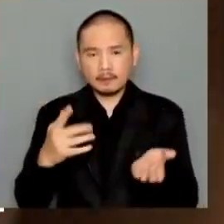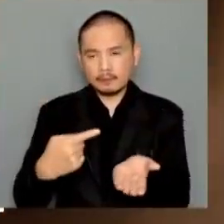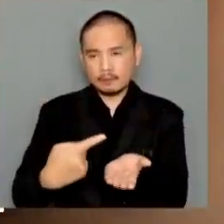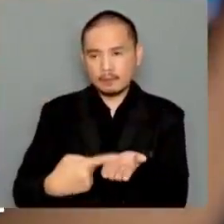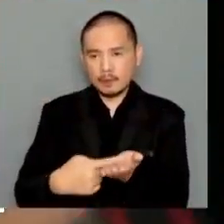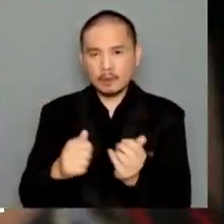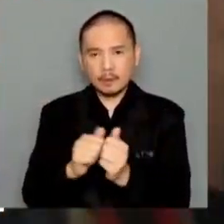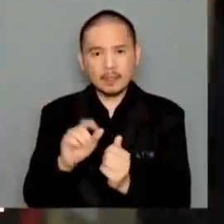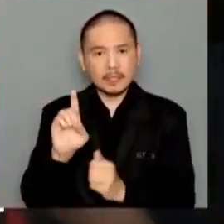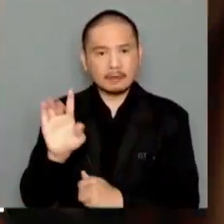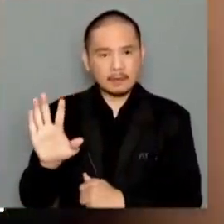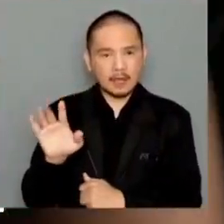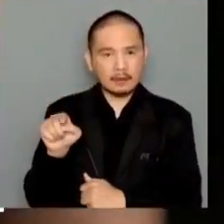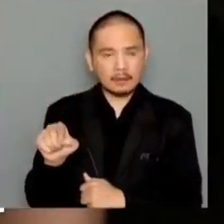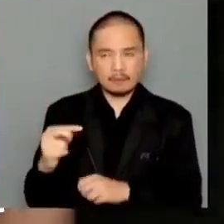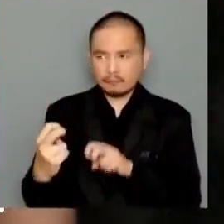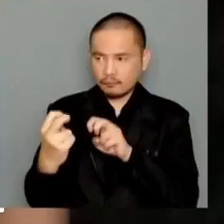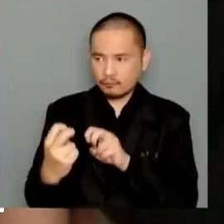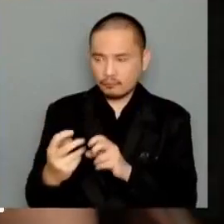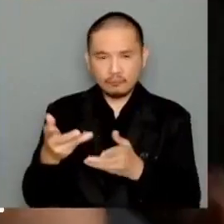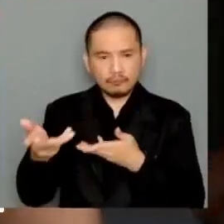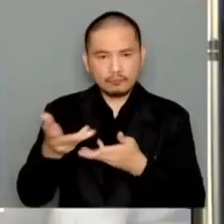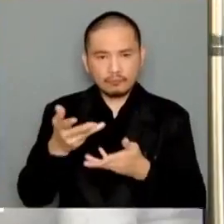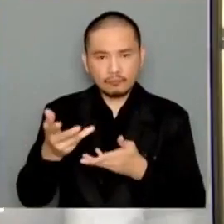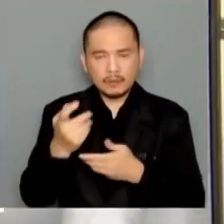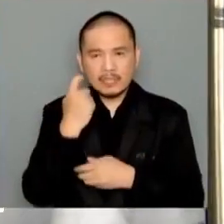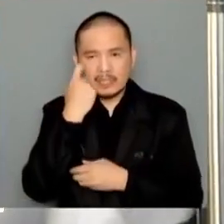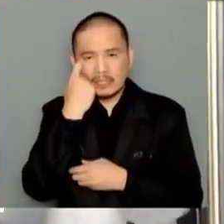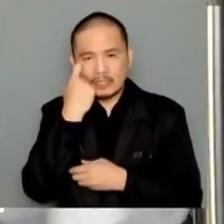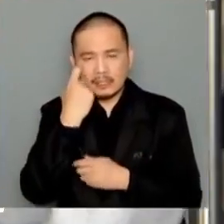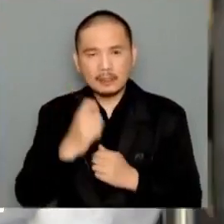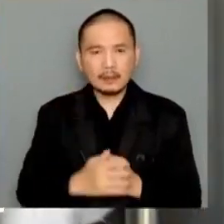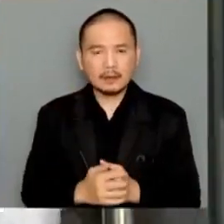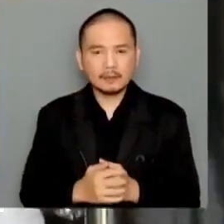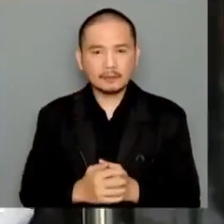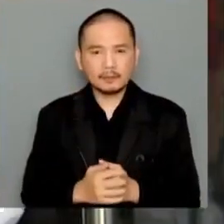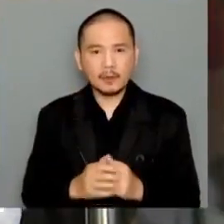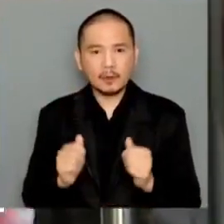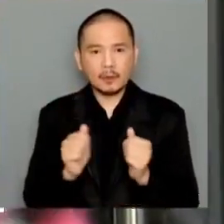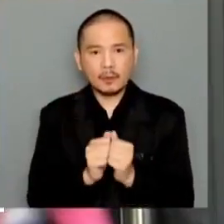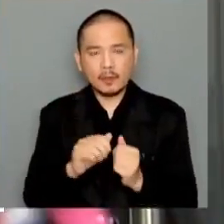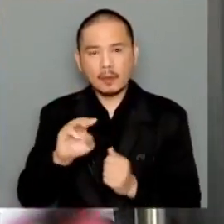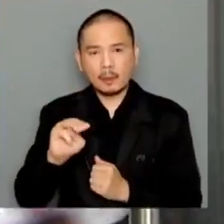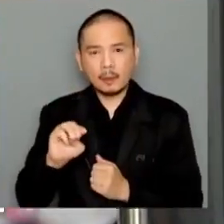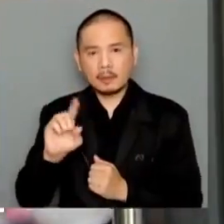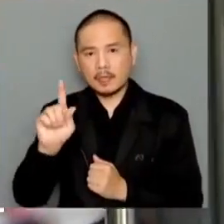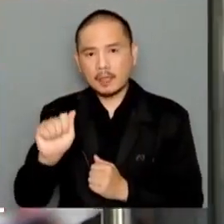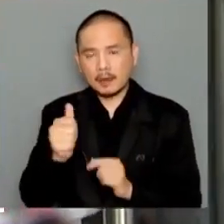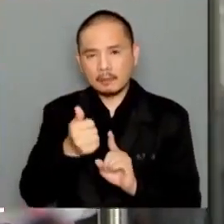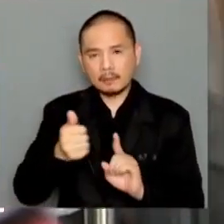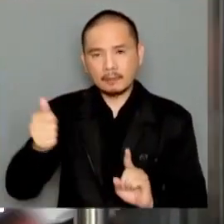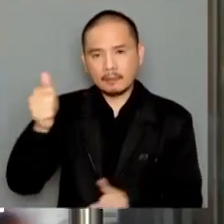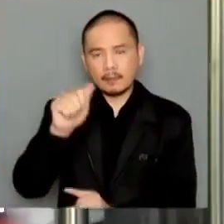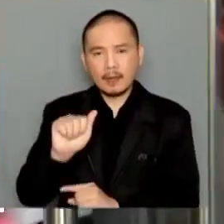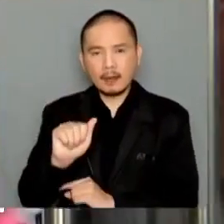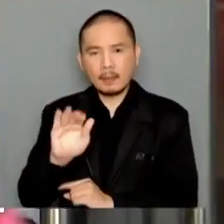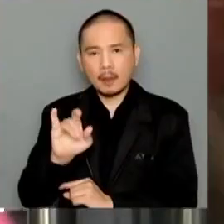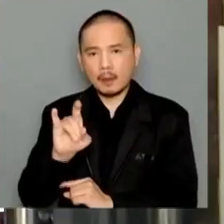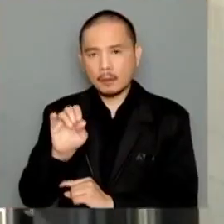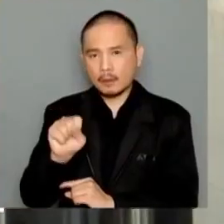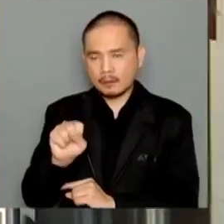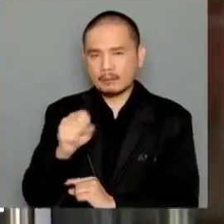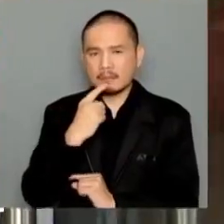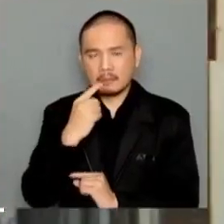after her ordeal through DILG Secretary Benhur Abalos and that he offered to transfer her to another detention